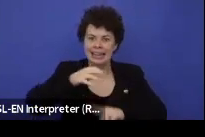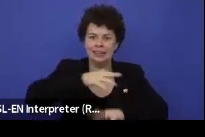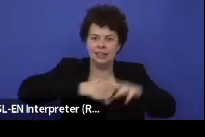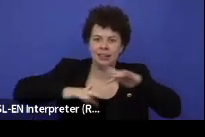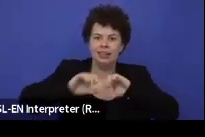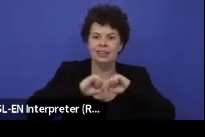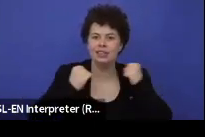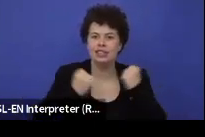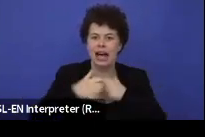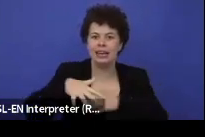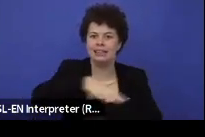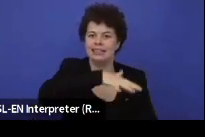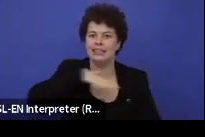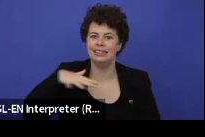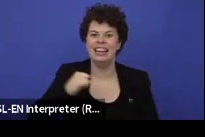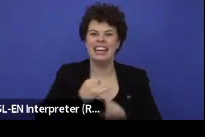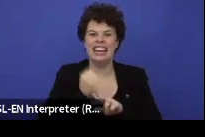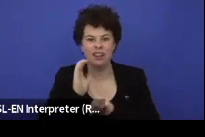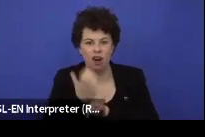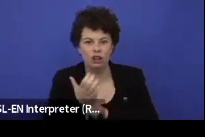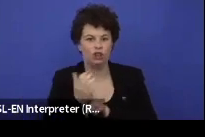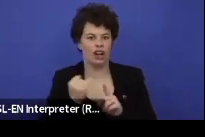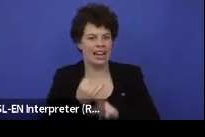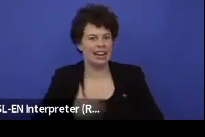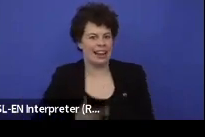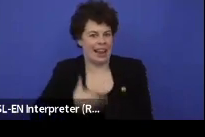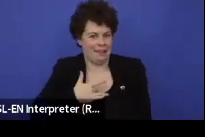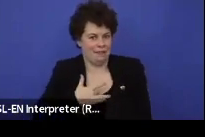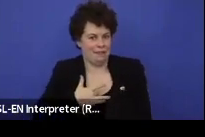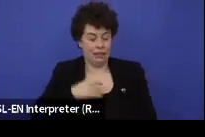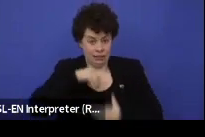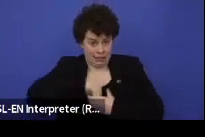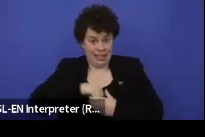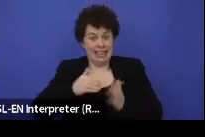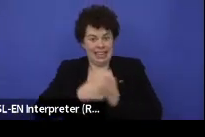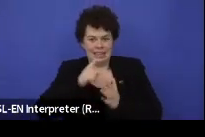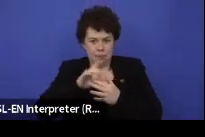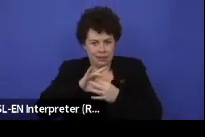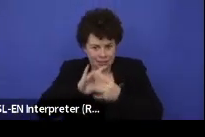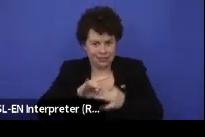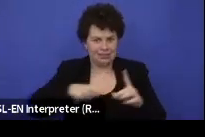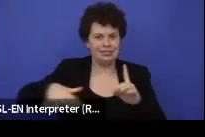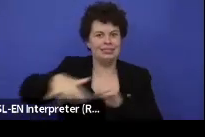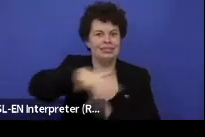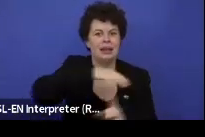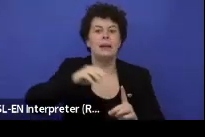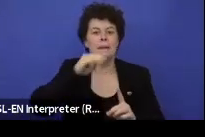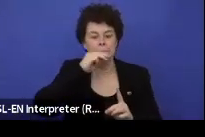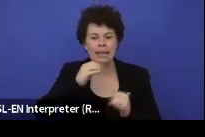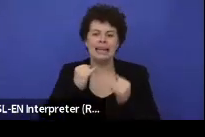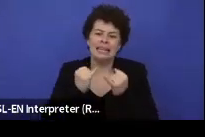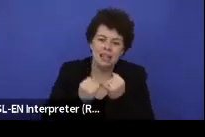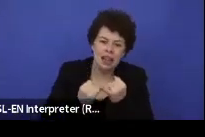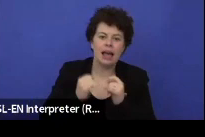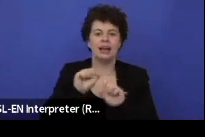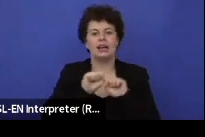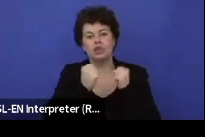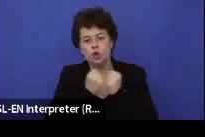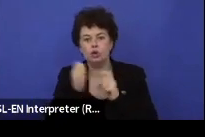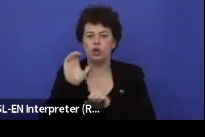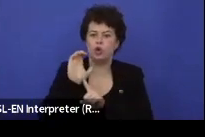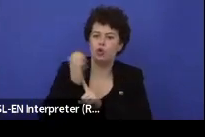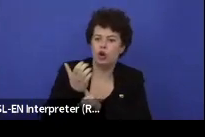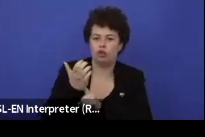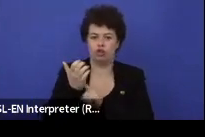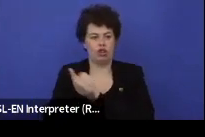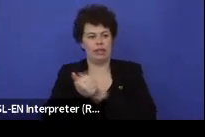within the culture that they are. And so it's been described also as a socio-cultural phenomenon as well in